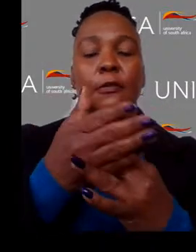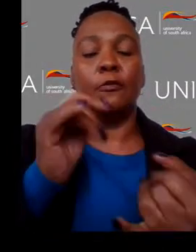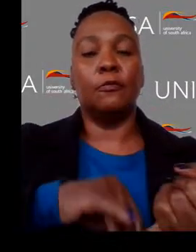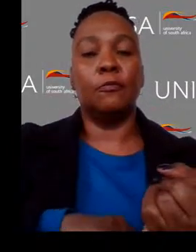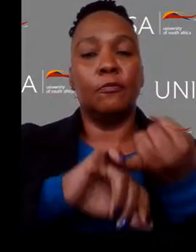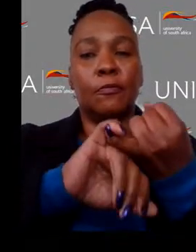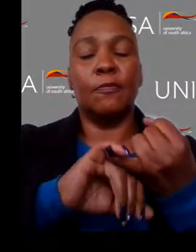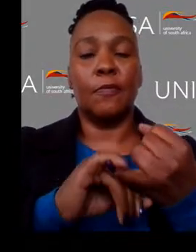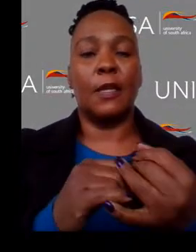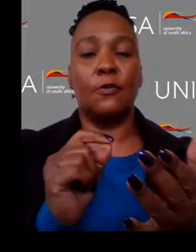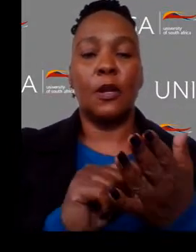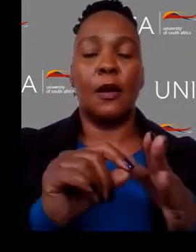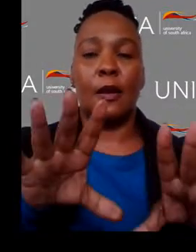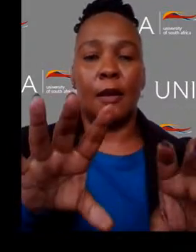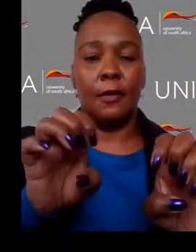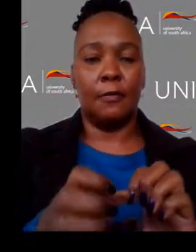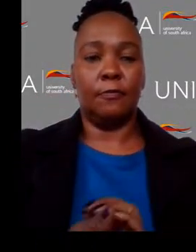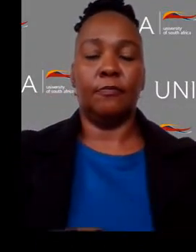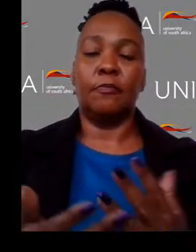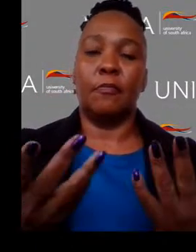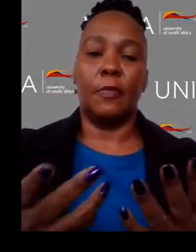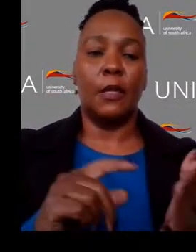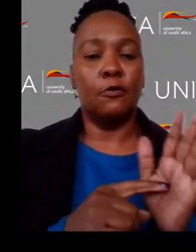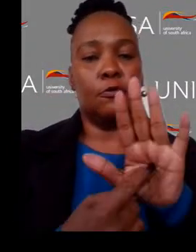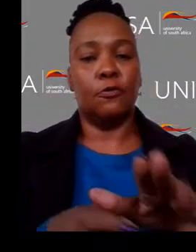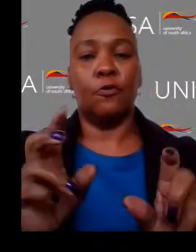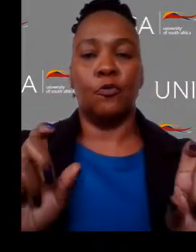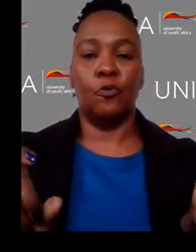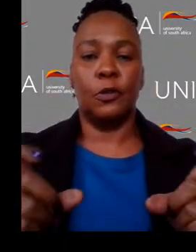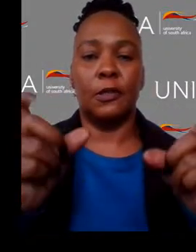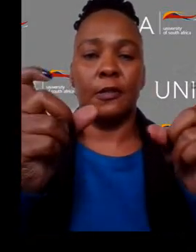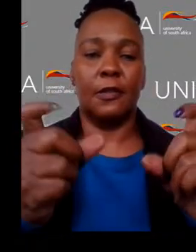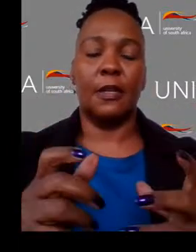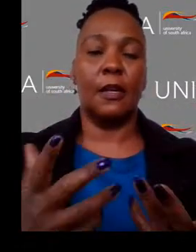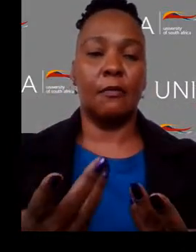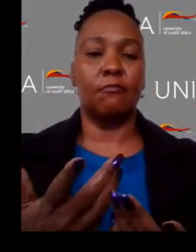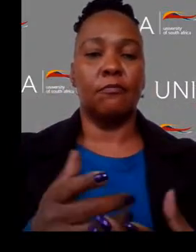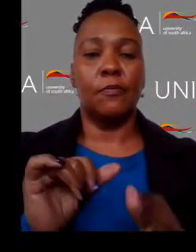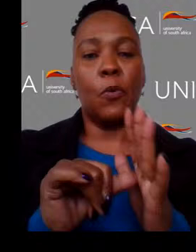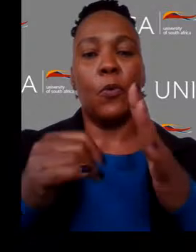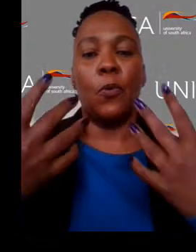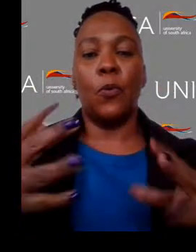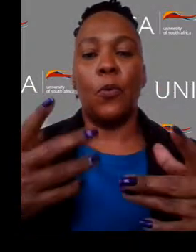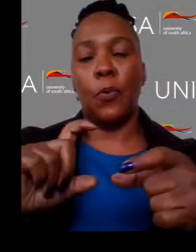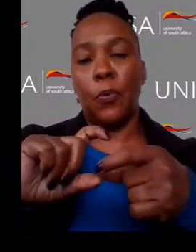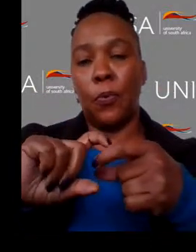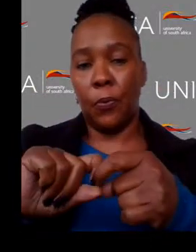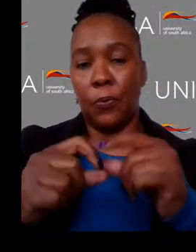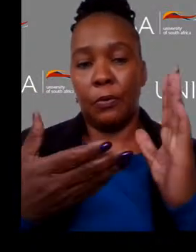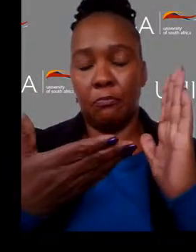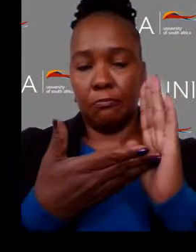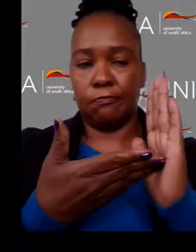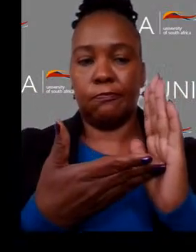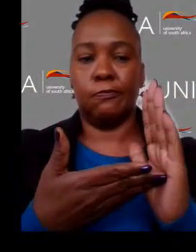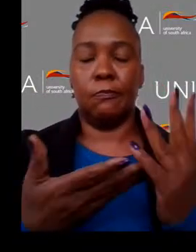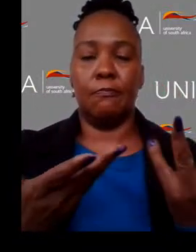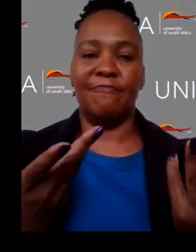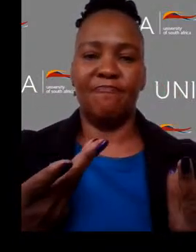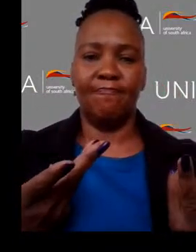access to write exams for. So just to show you again quickly, so under important links, there is a